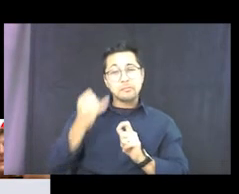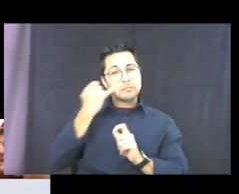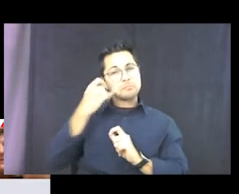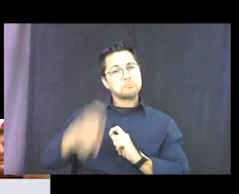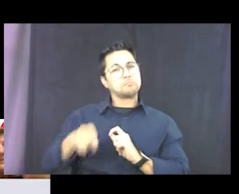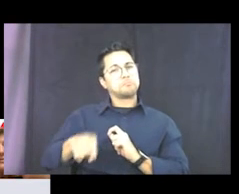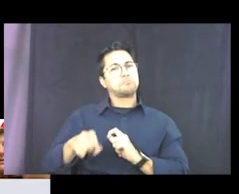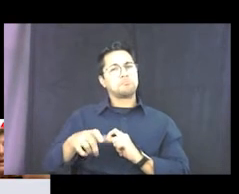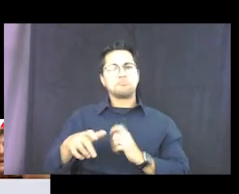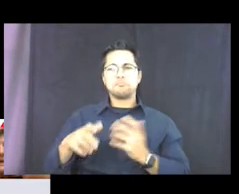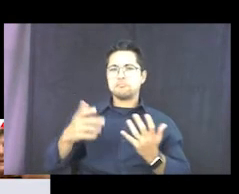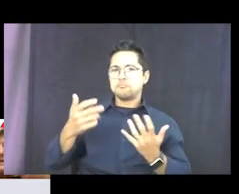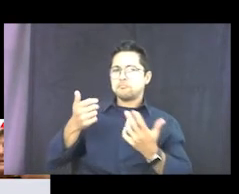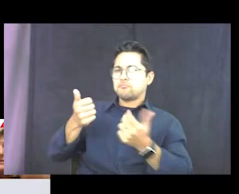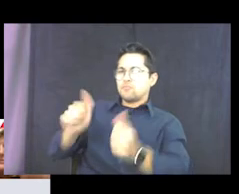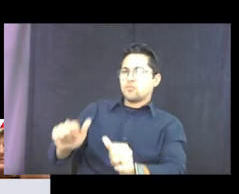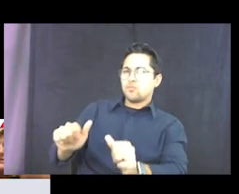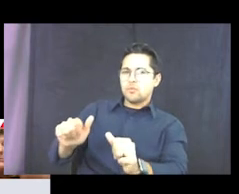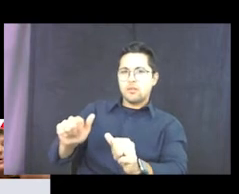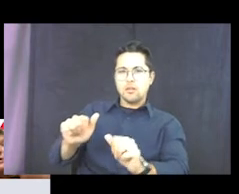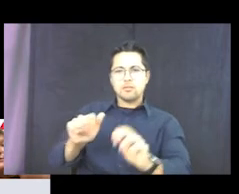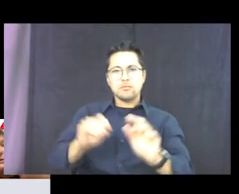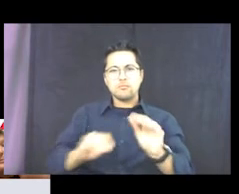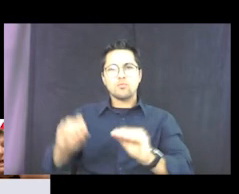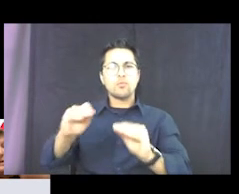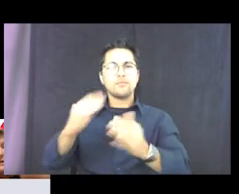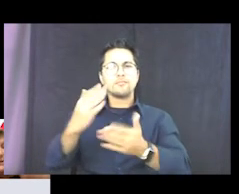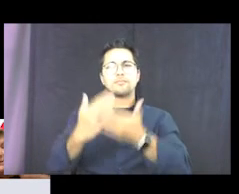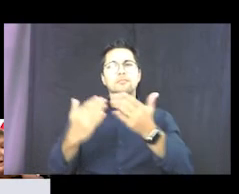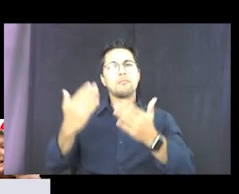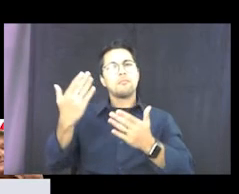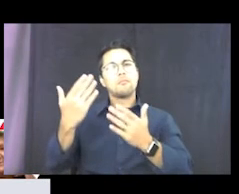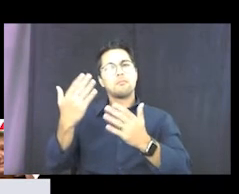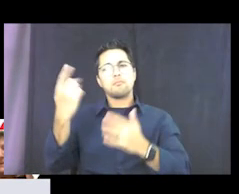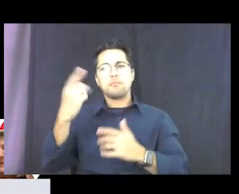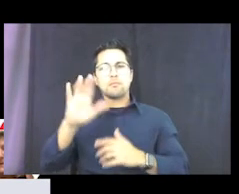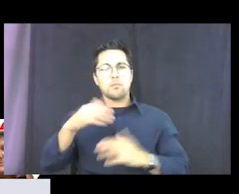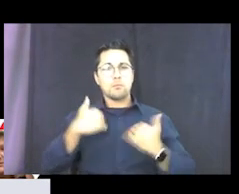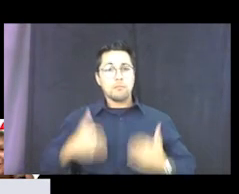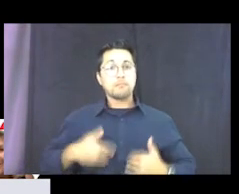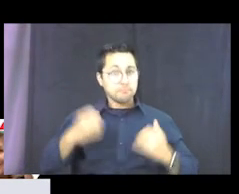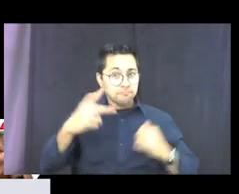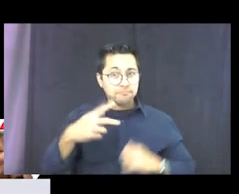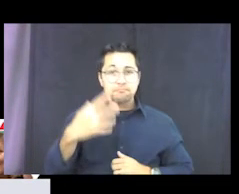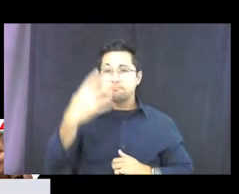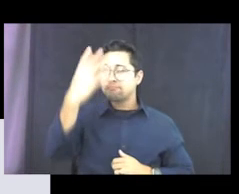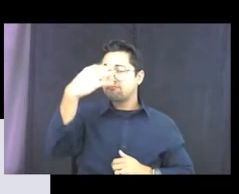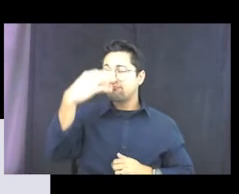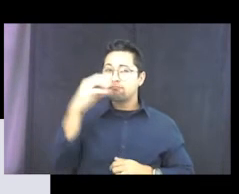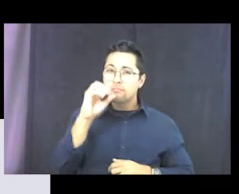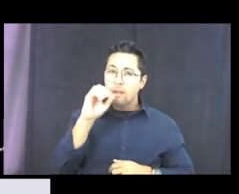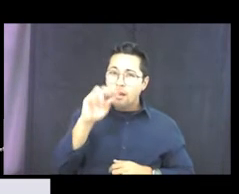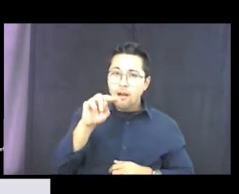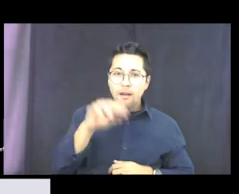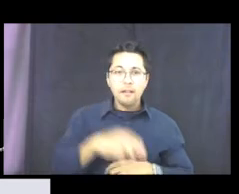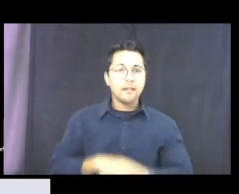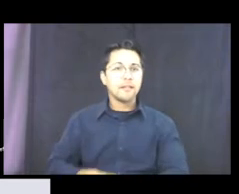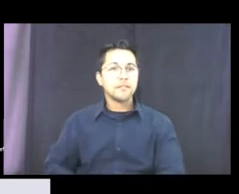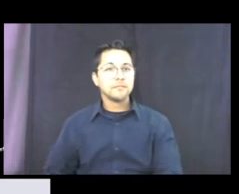needed just to try to move some part of your body. Okay, everybody, cameras on.